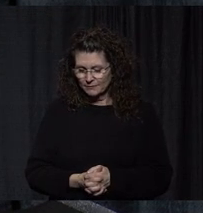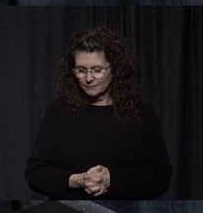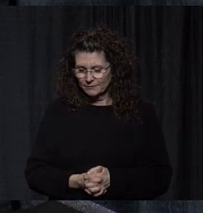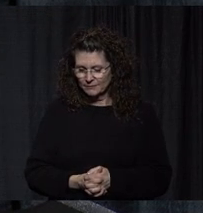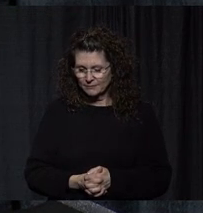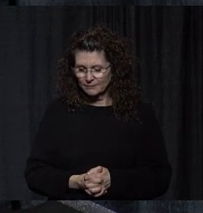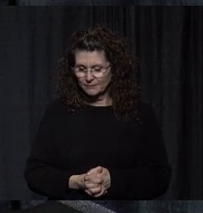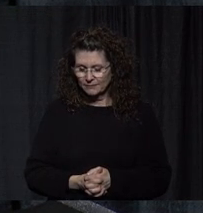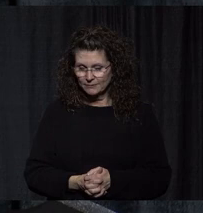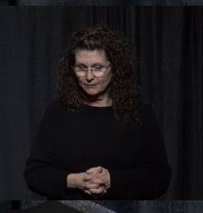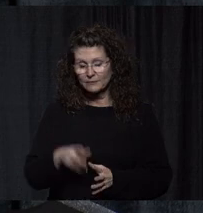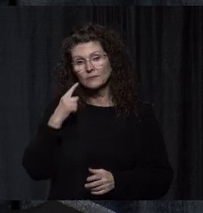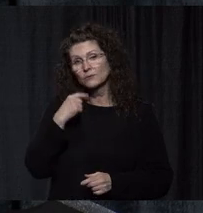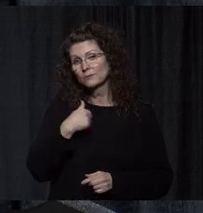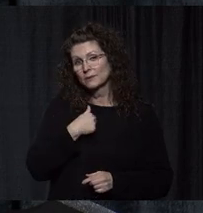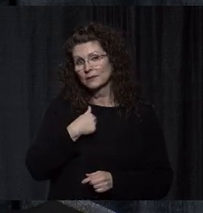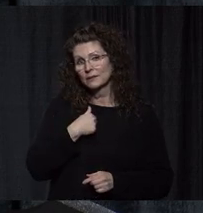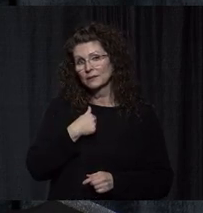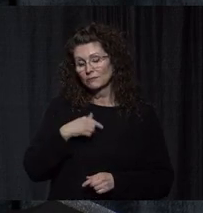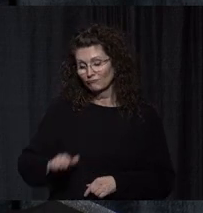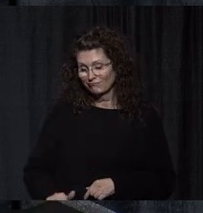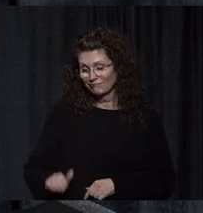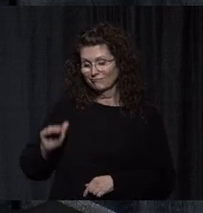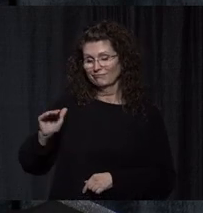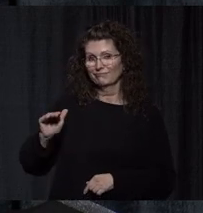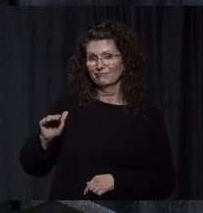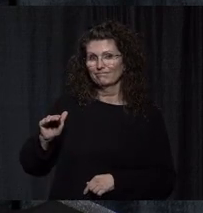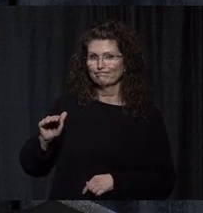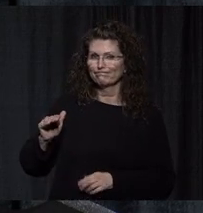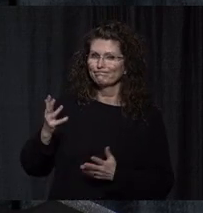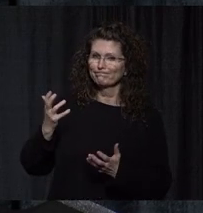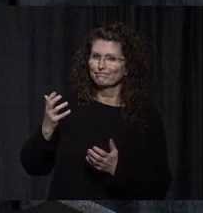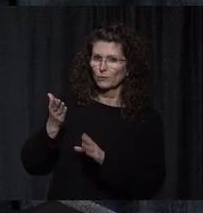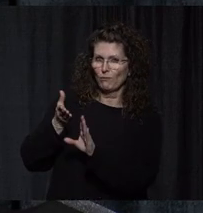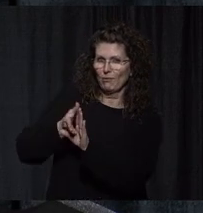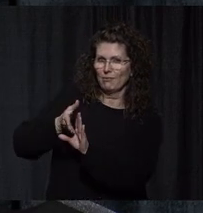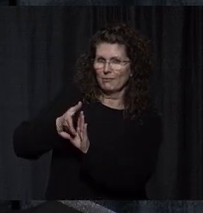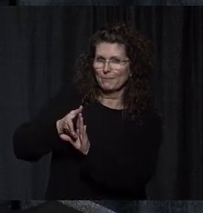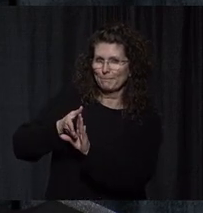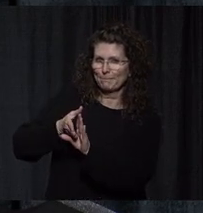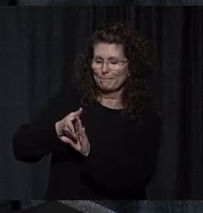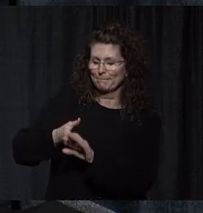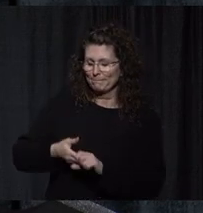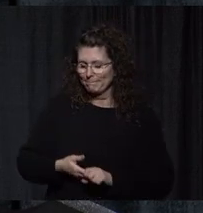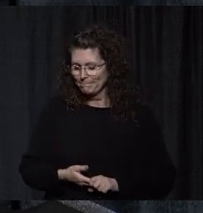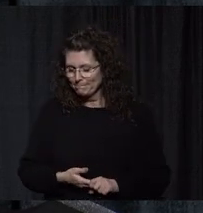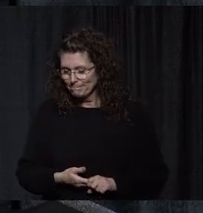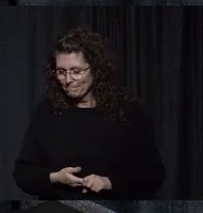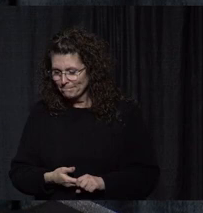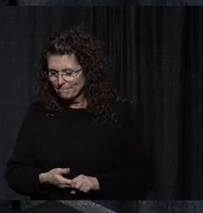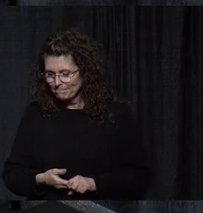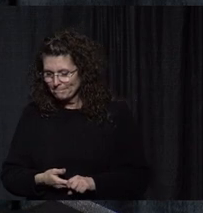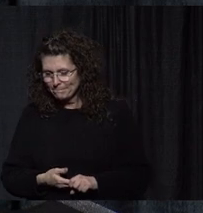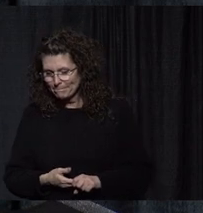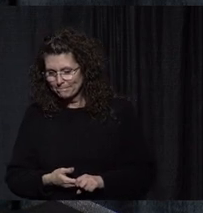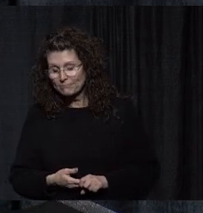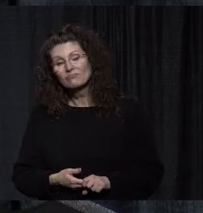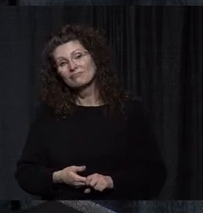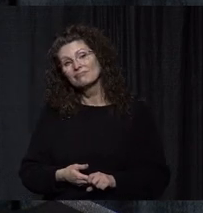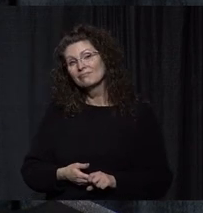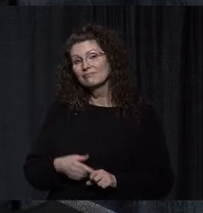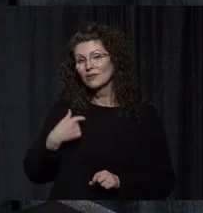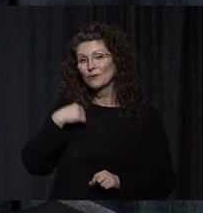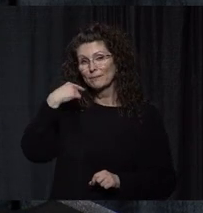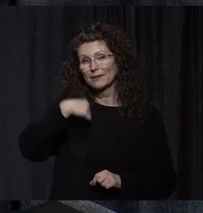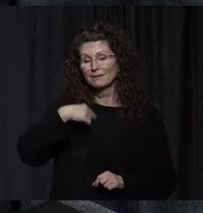For me, from I was a kid, I wanted to do psychology. And so for me, that was a dream fulfilled